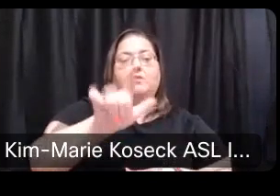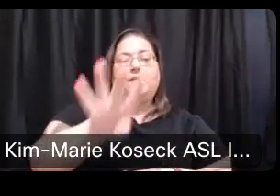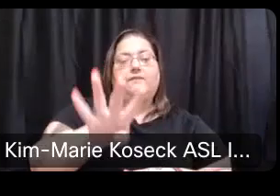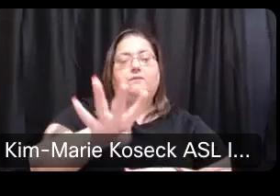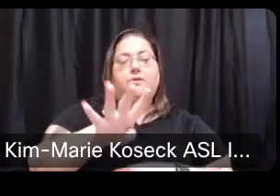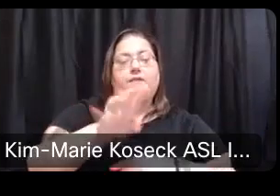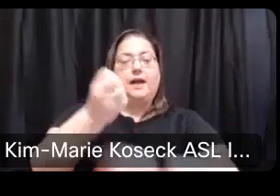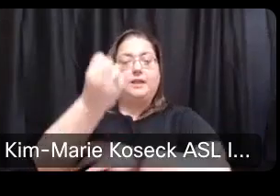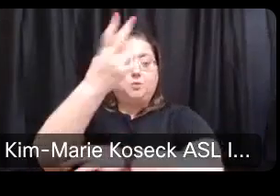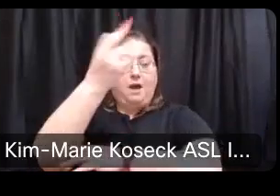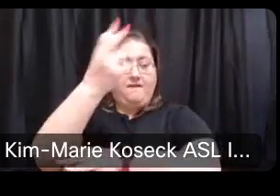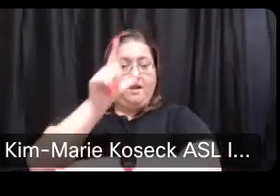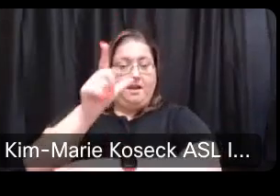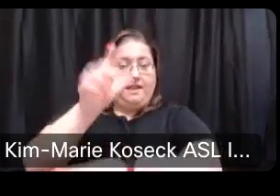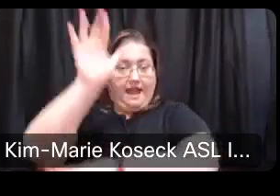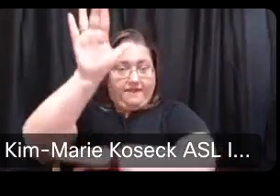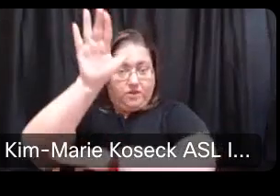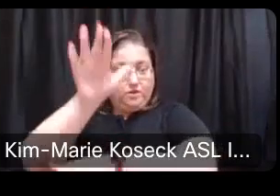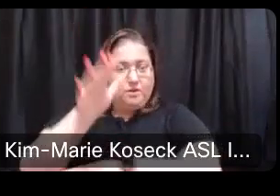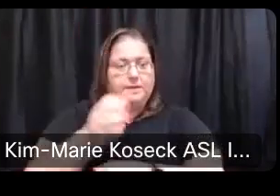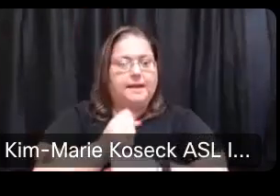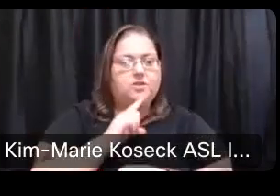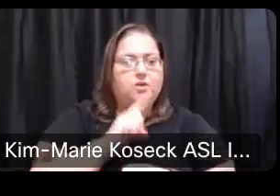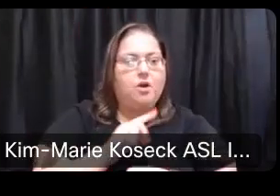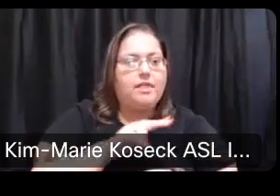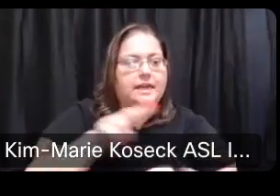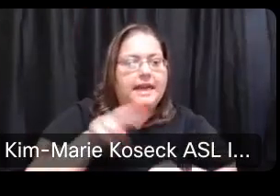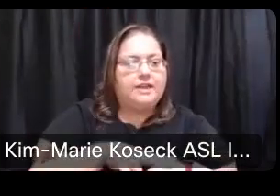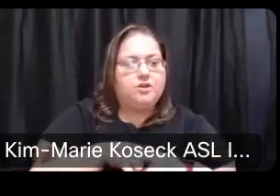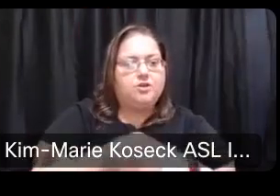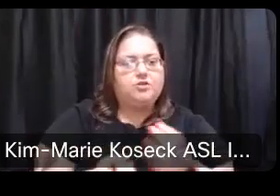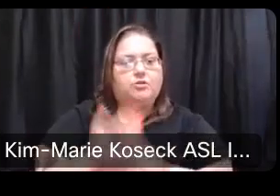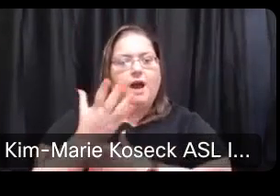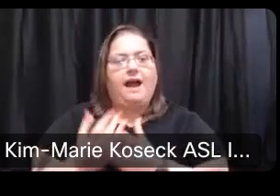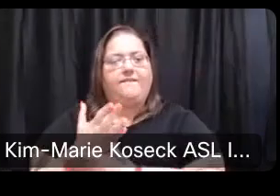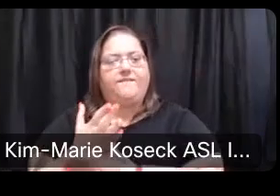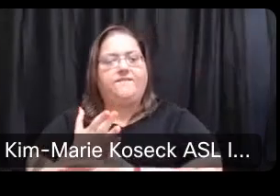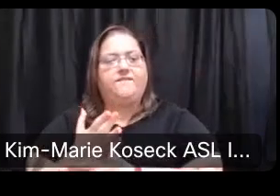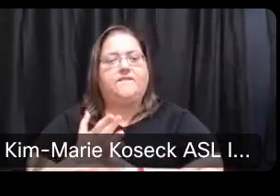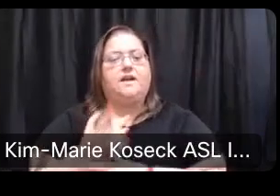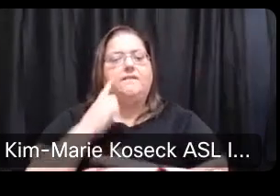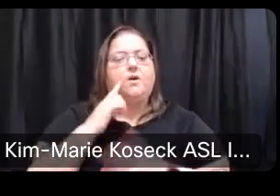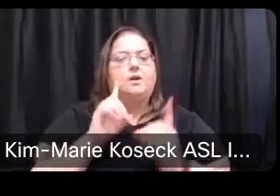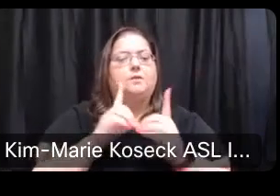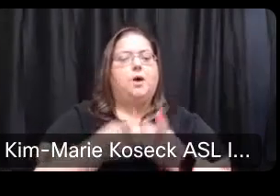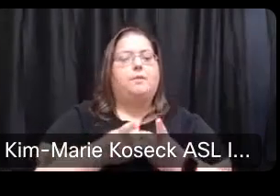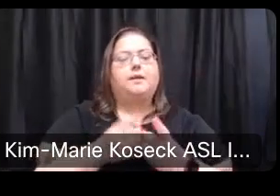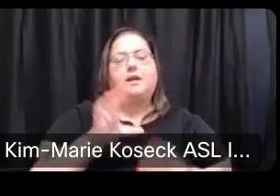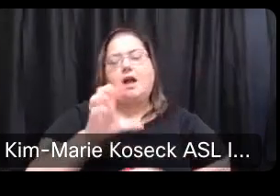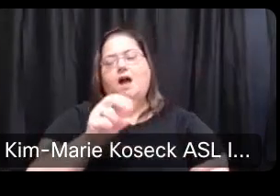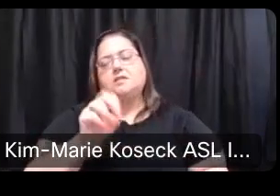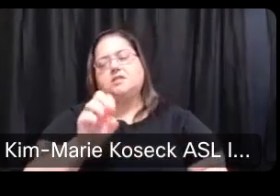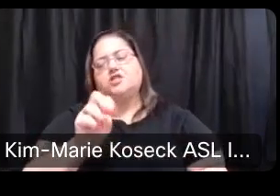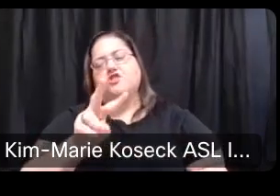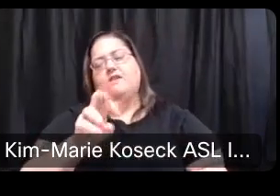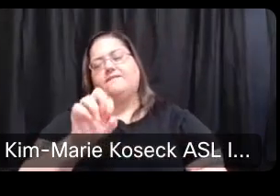the Helping Communities and Nature Thrive in a Changing Climate by the New York State Department of Environmental Conservation.